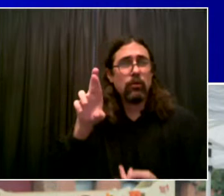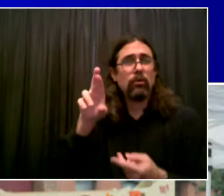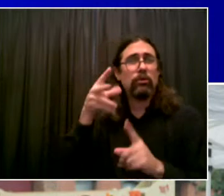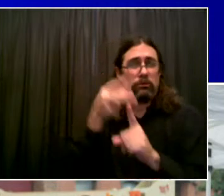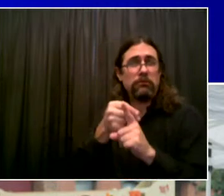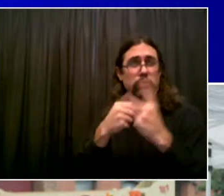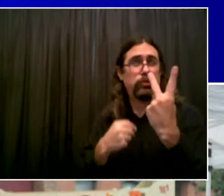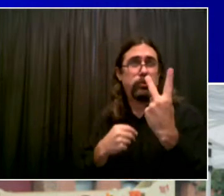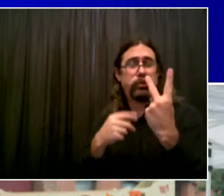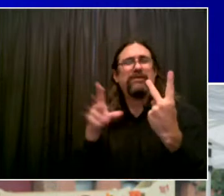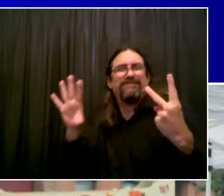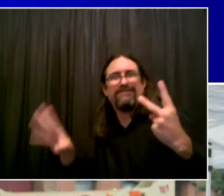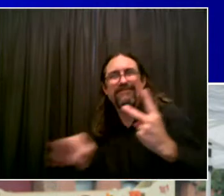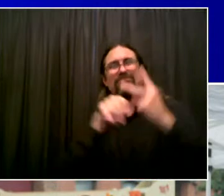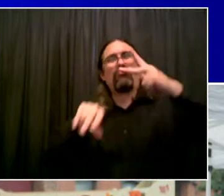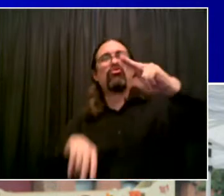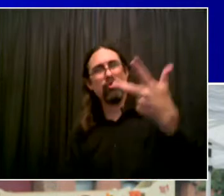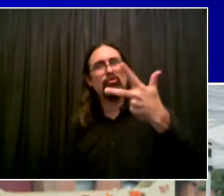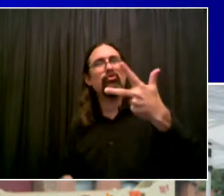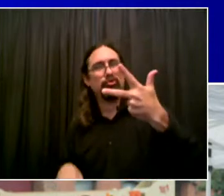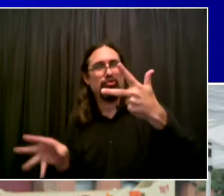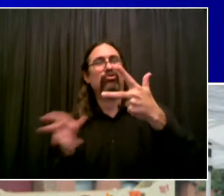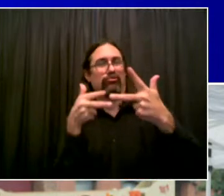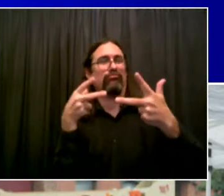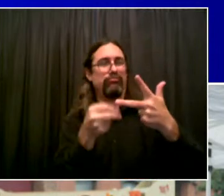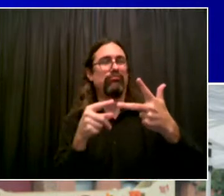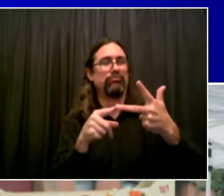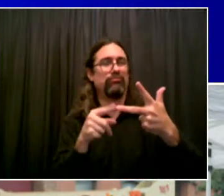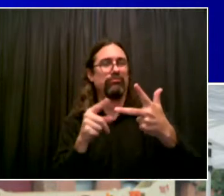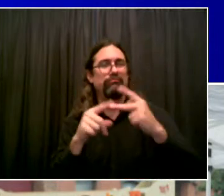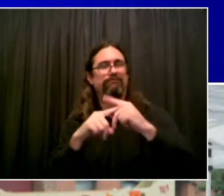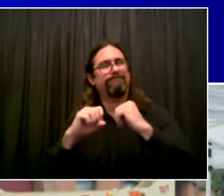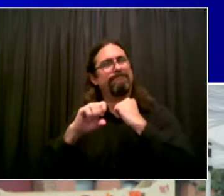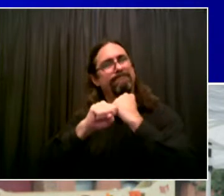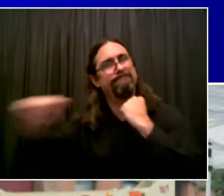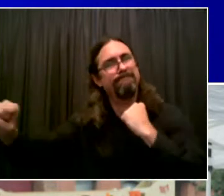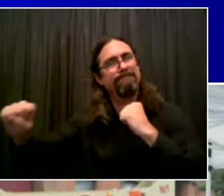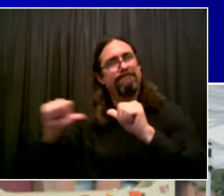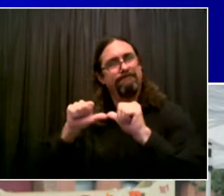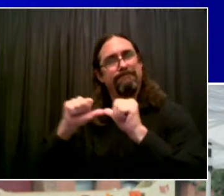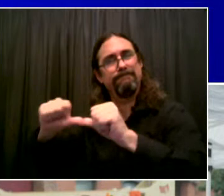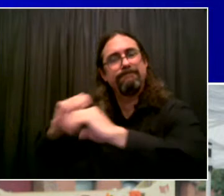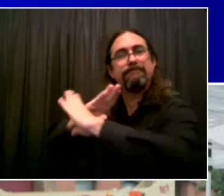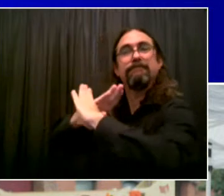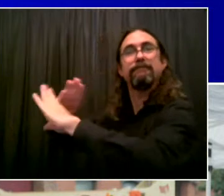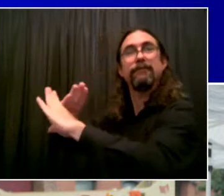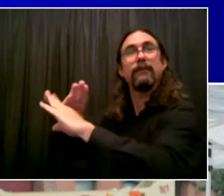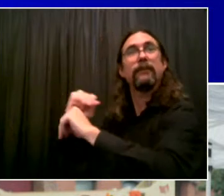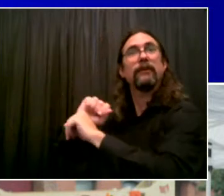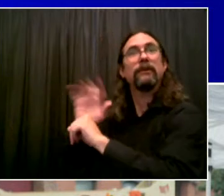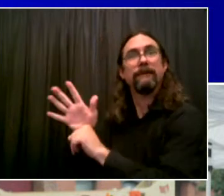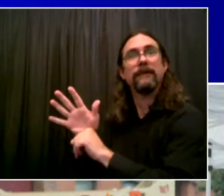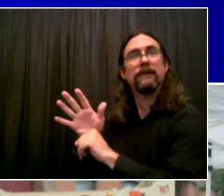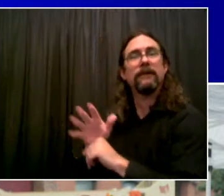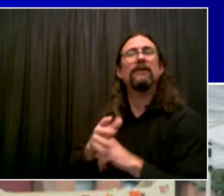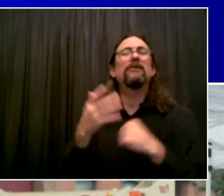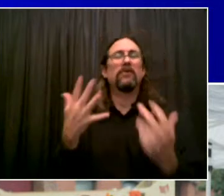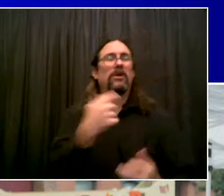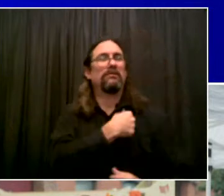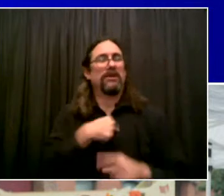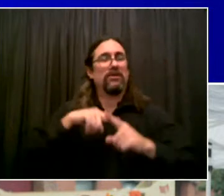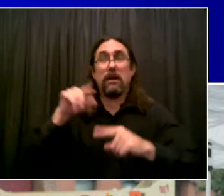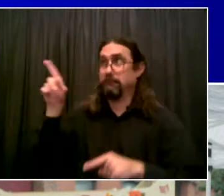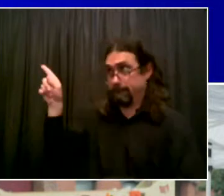in a big way. Once we know, we're going to hit the ground running. And on the topic of the vaccine, we got some